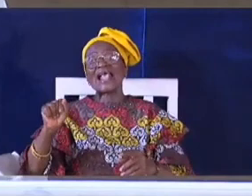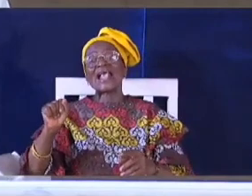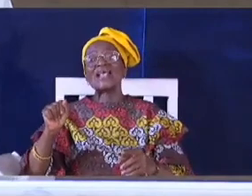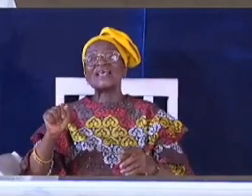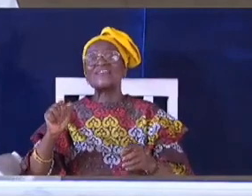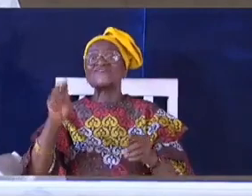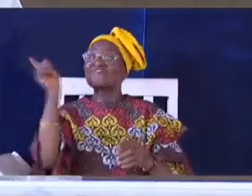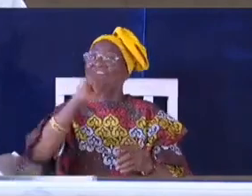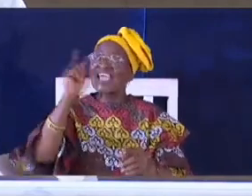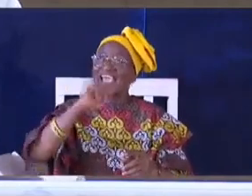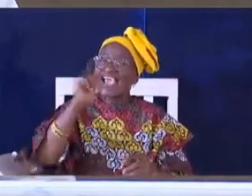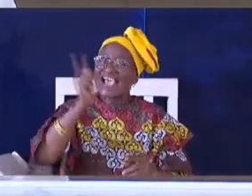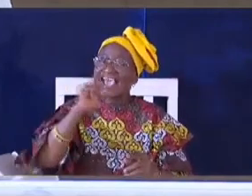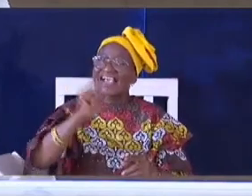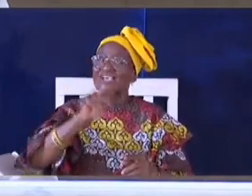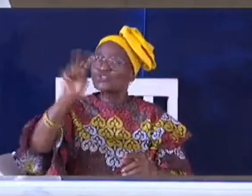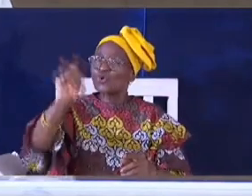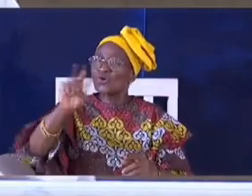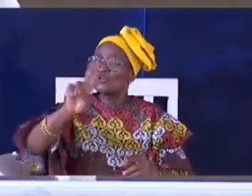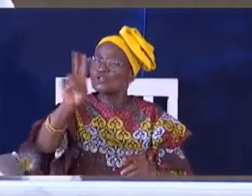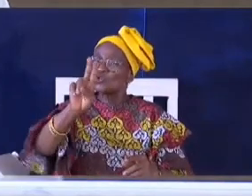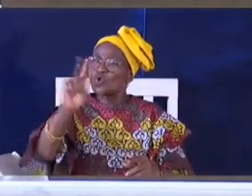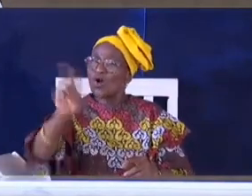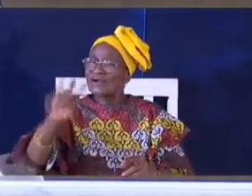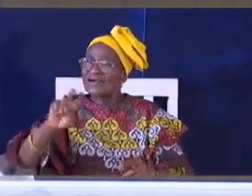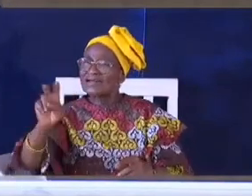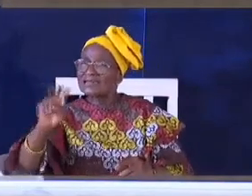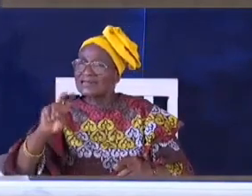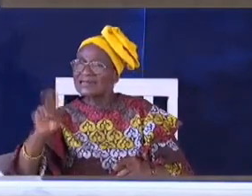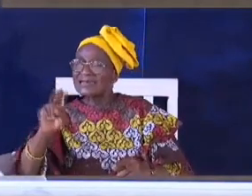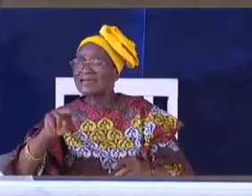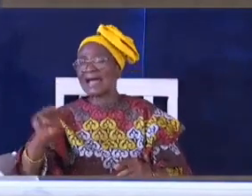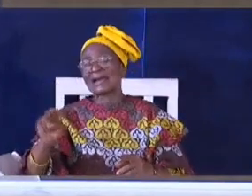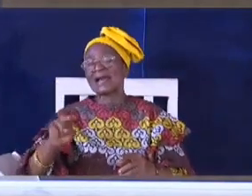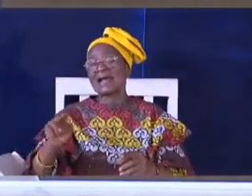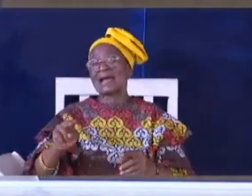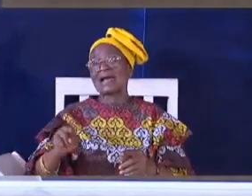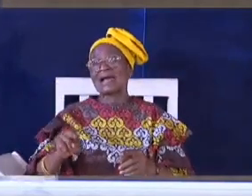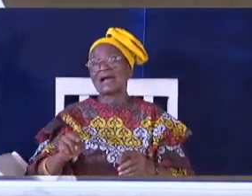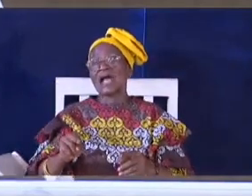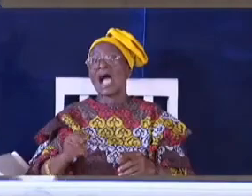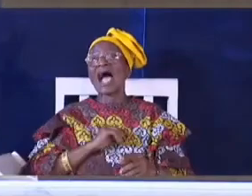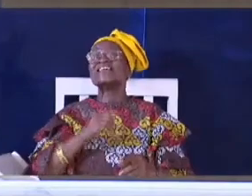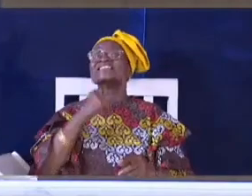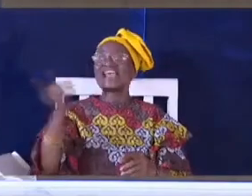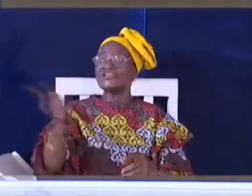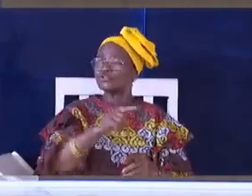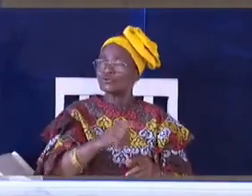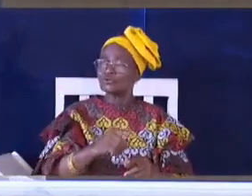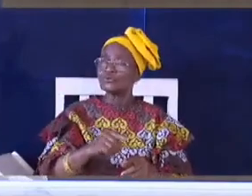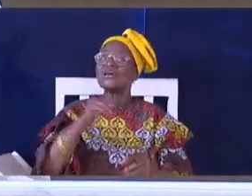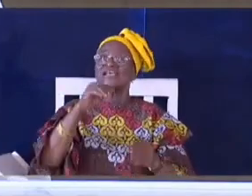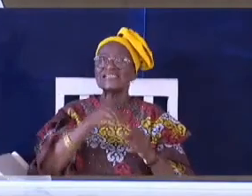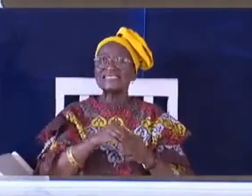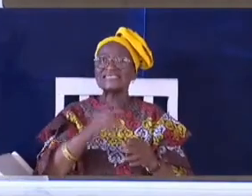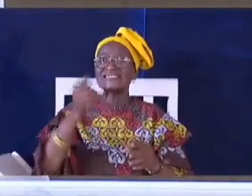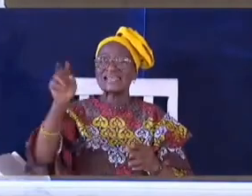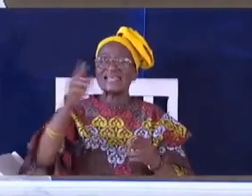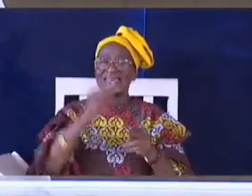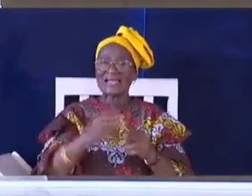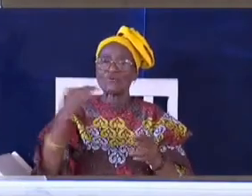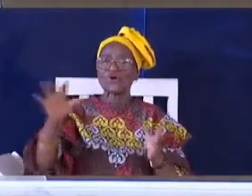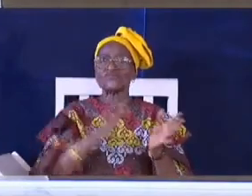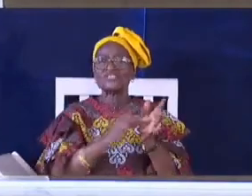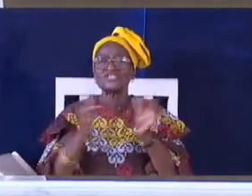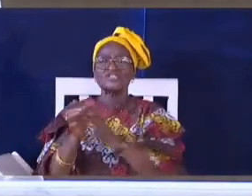original. And I'm telling you, in the mighty name of Jesus Christ, very soon you will